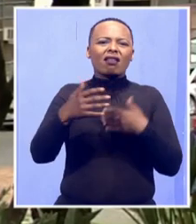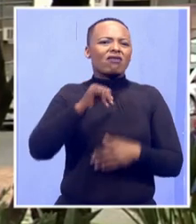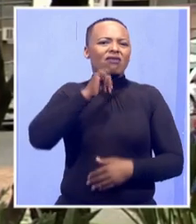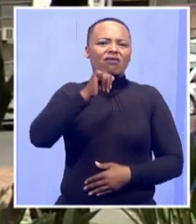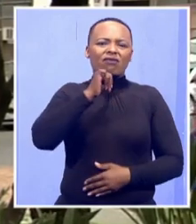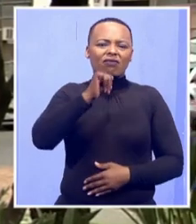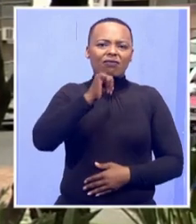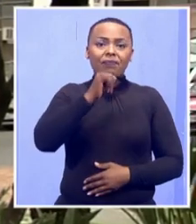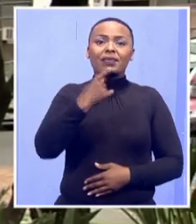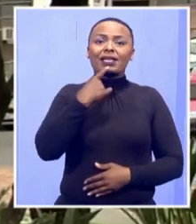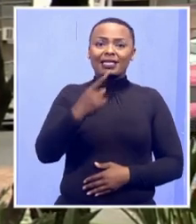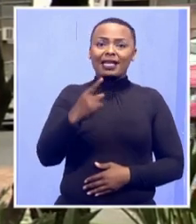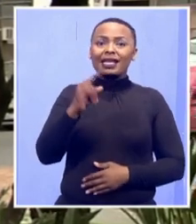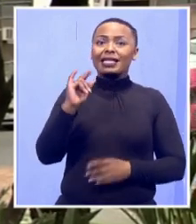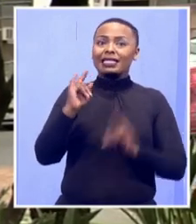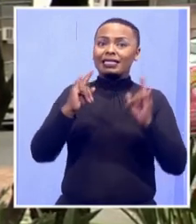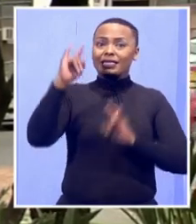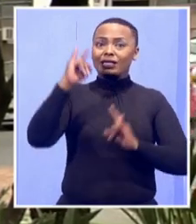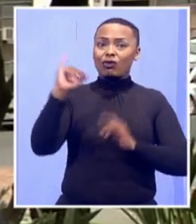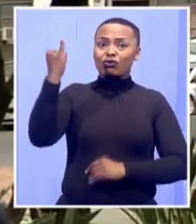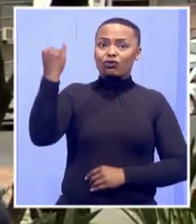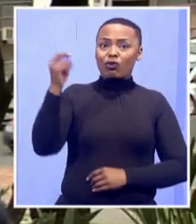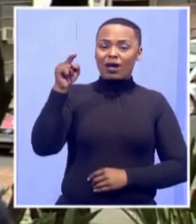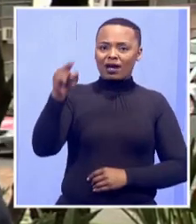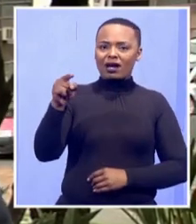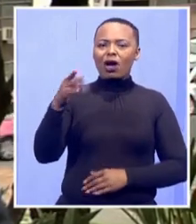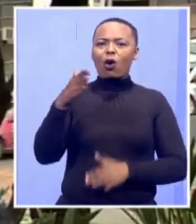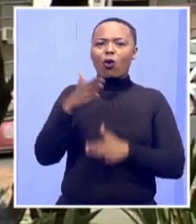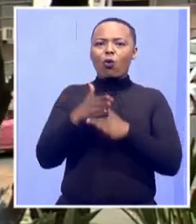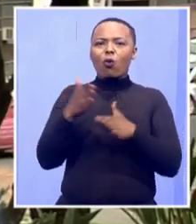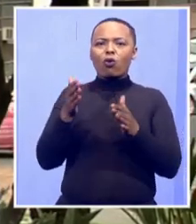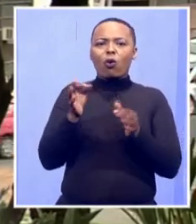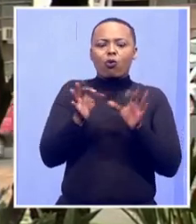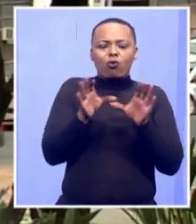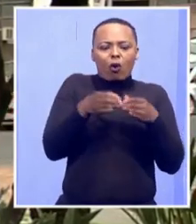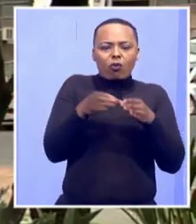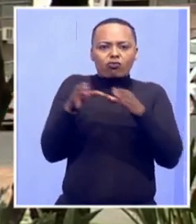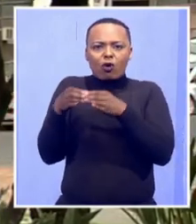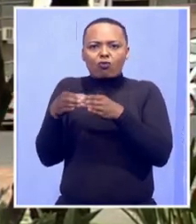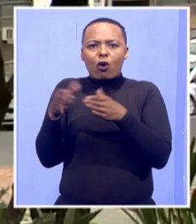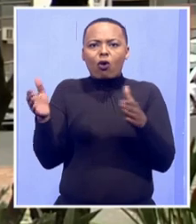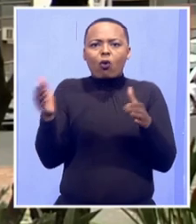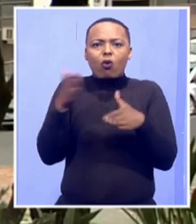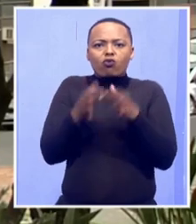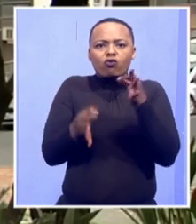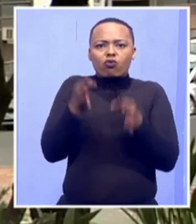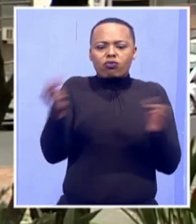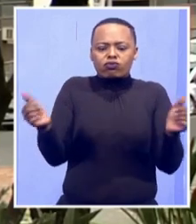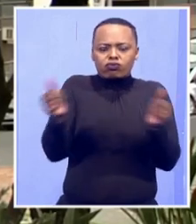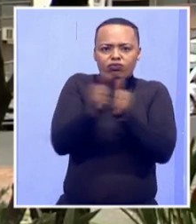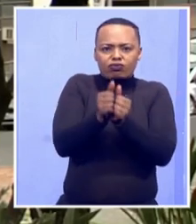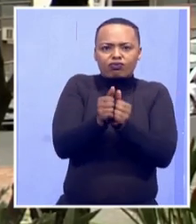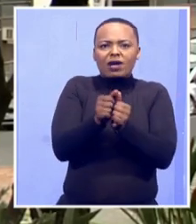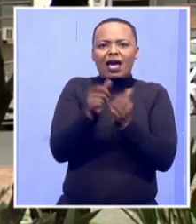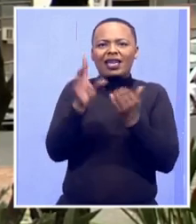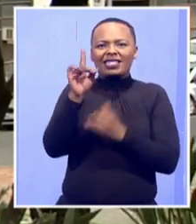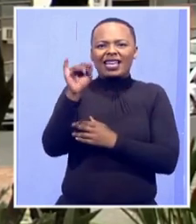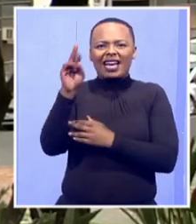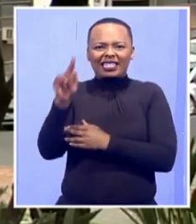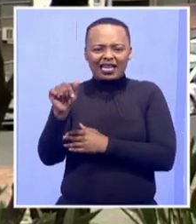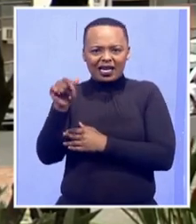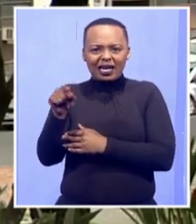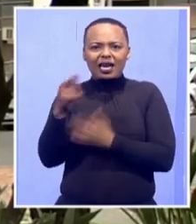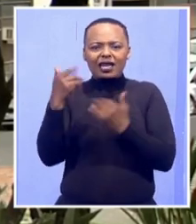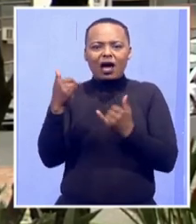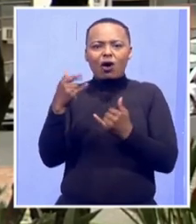of Johannesburg, they did have a new coalition taking over for 25 days with Dada Murero being the executive mayor for that time